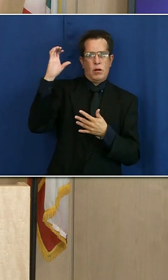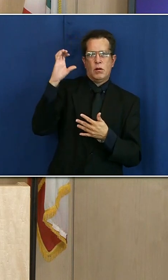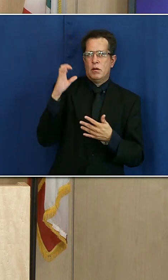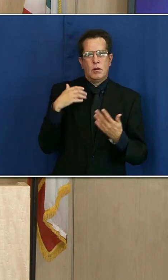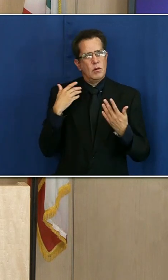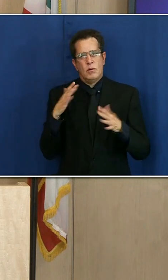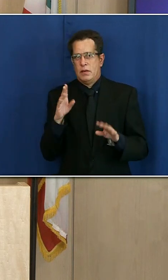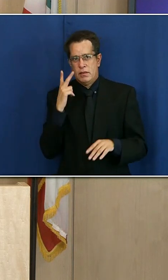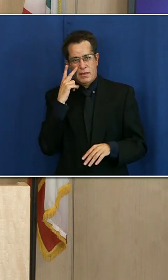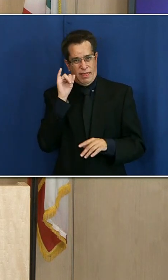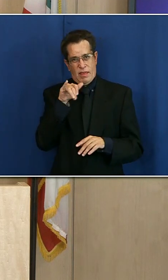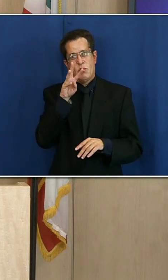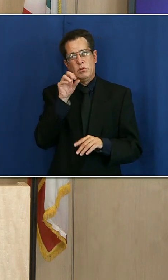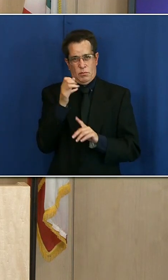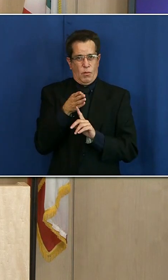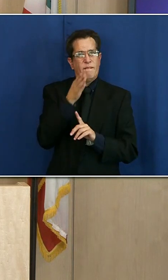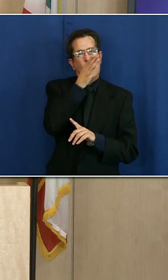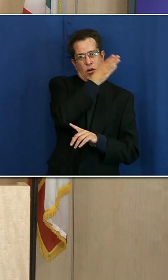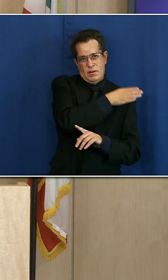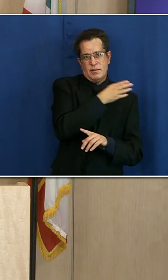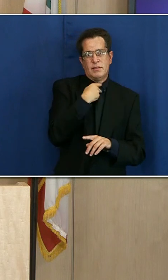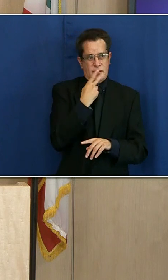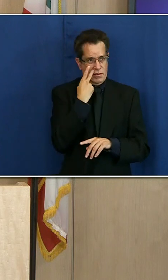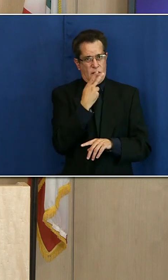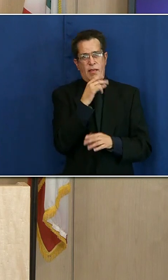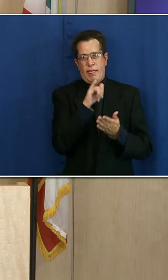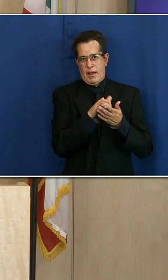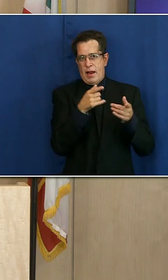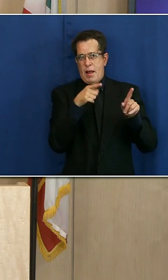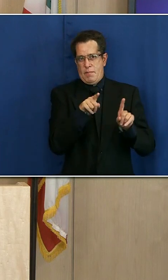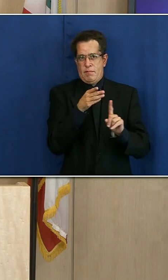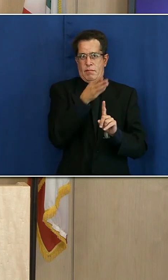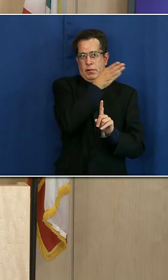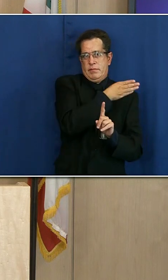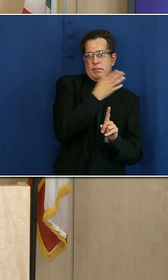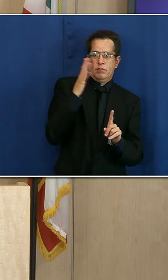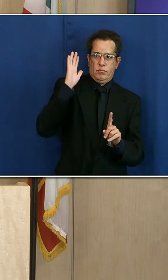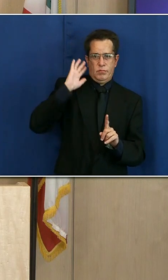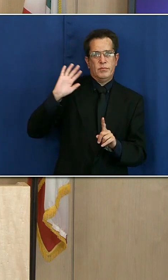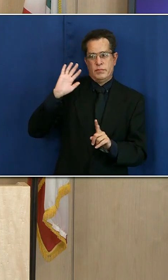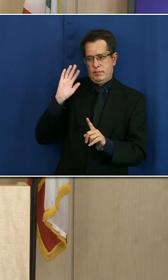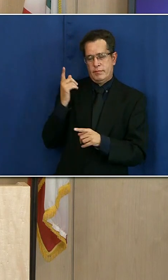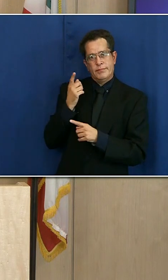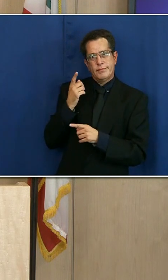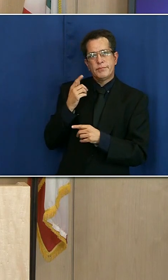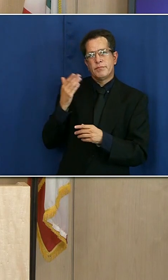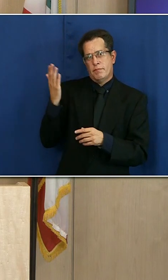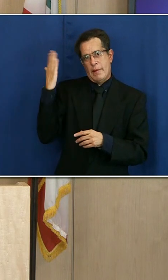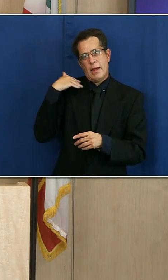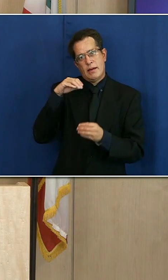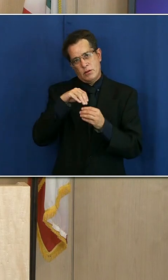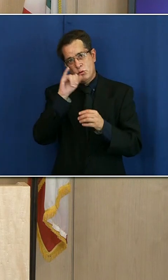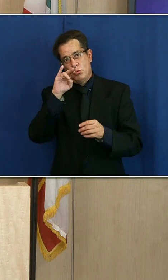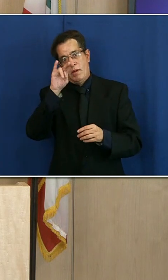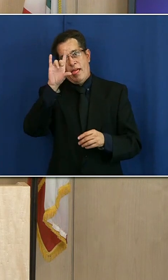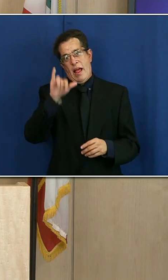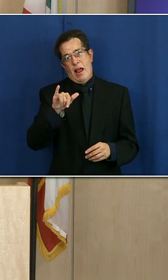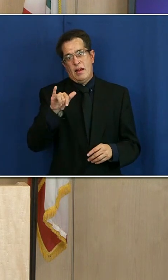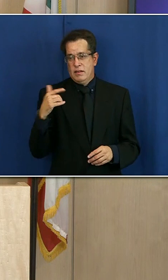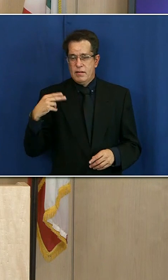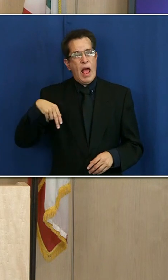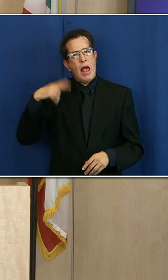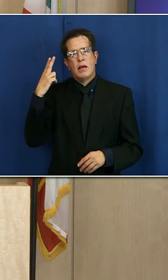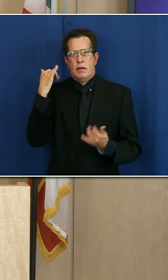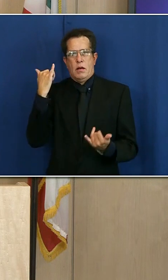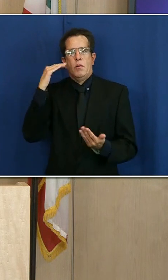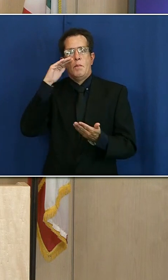as we saw when we were seeing that type of daily reporting in July. So that's